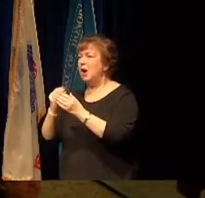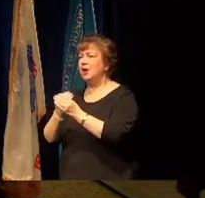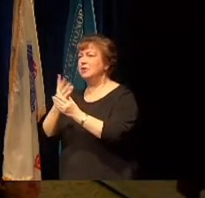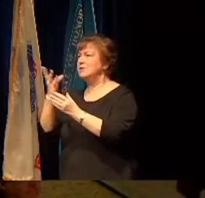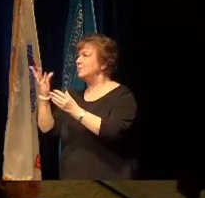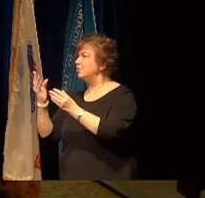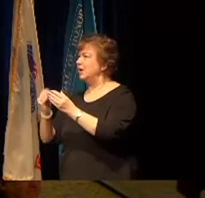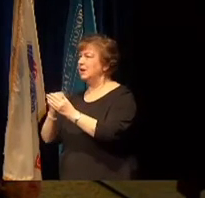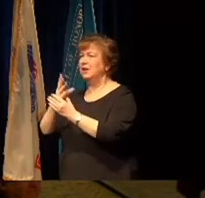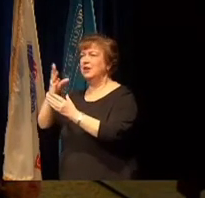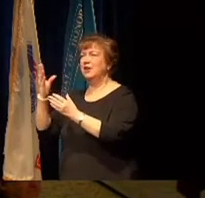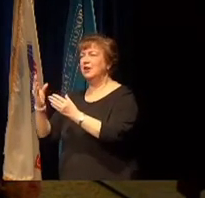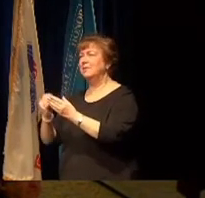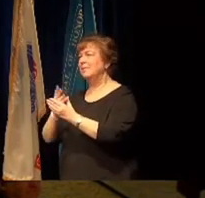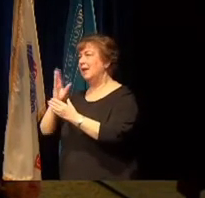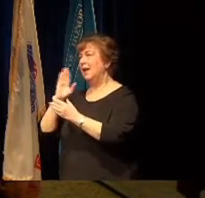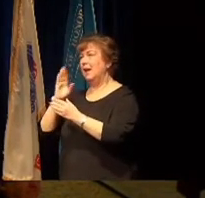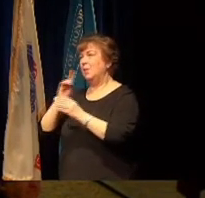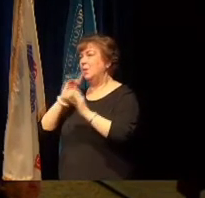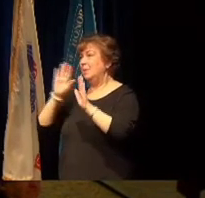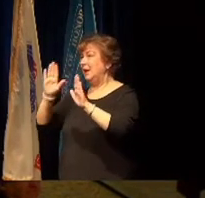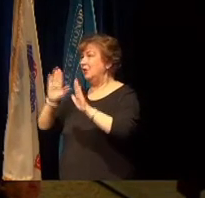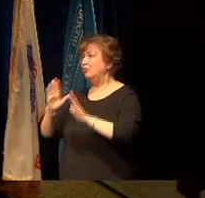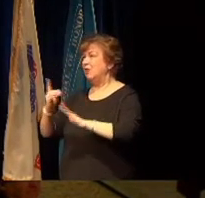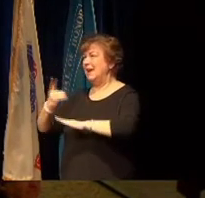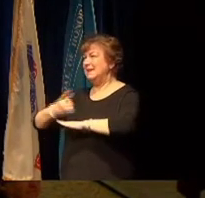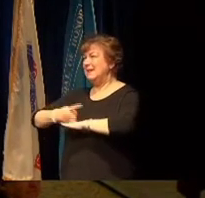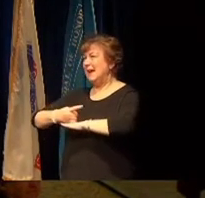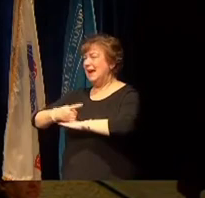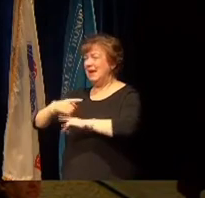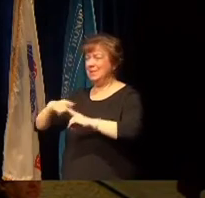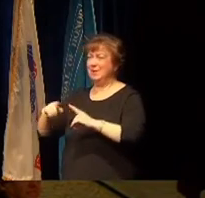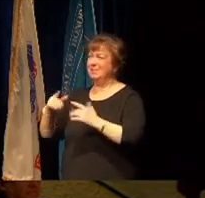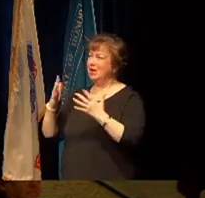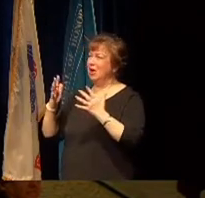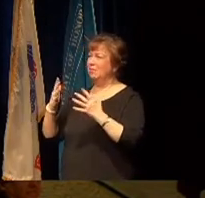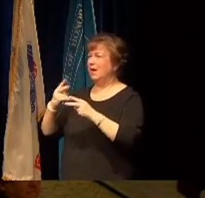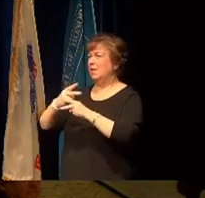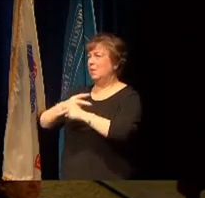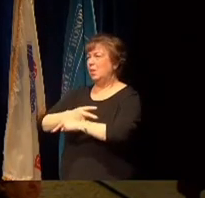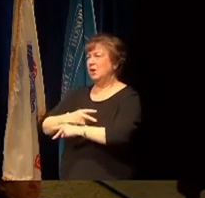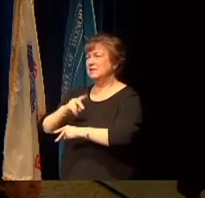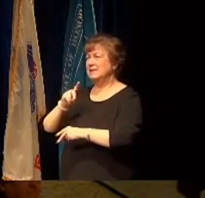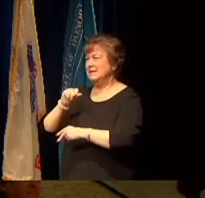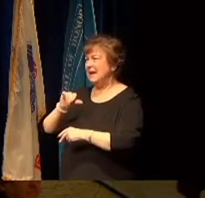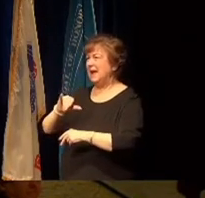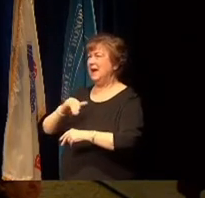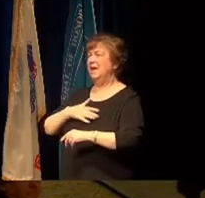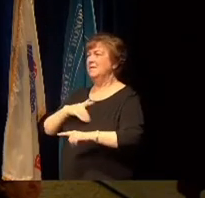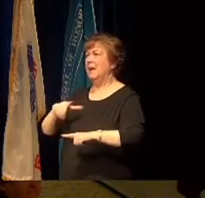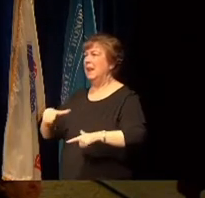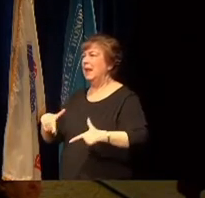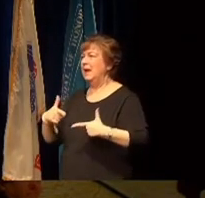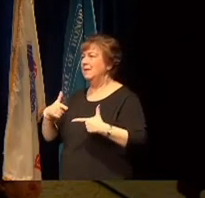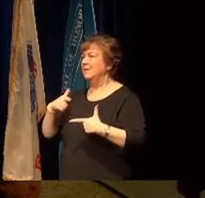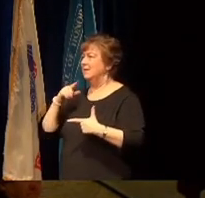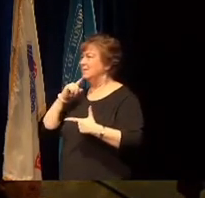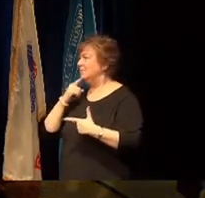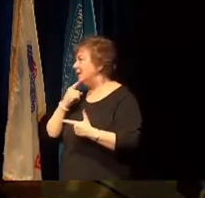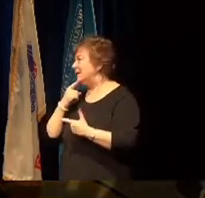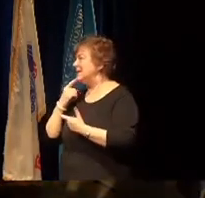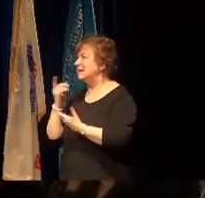good. It would have been a great day if it wasn't already the worst day of my life. Across from the church was a